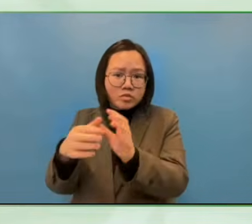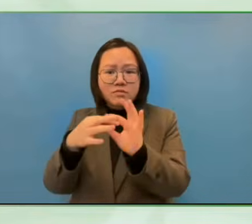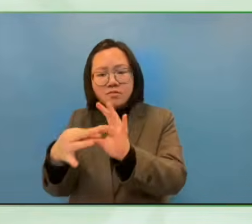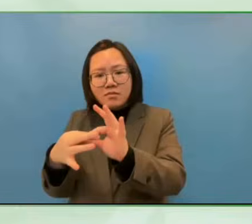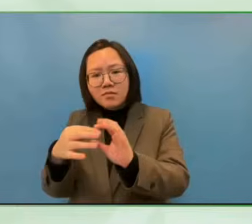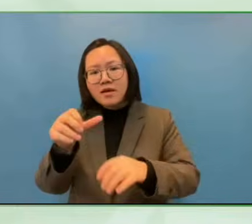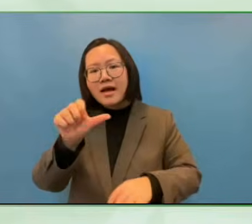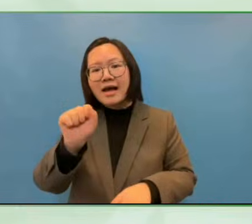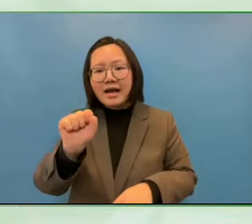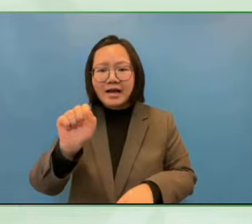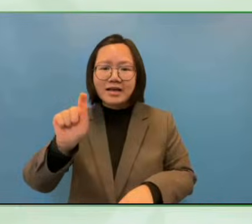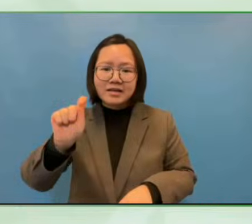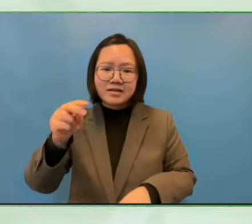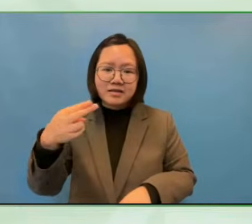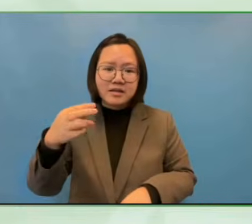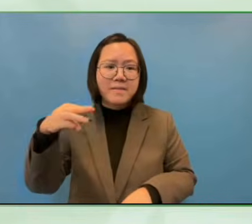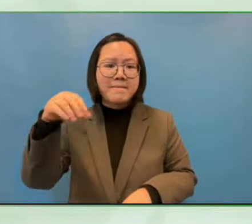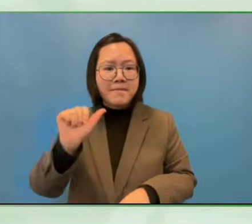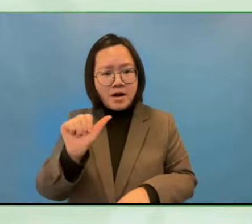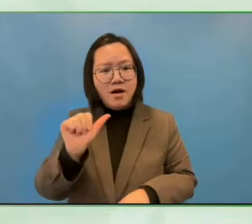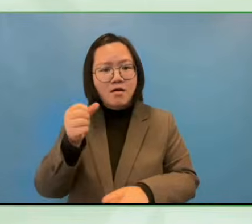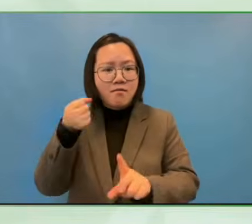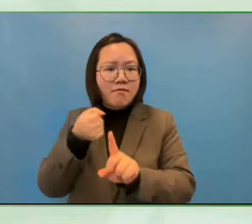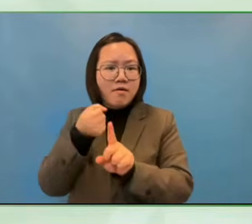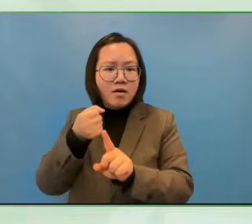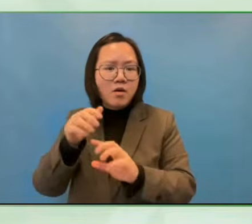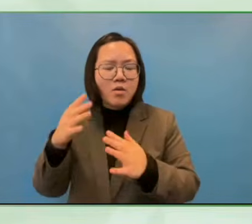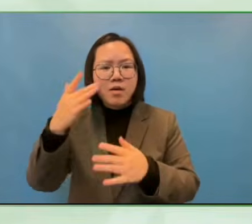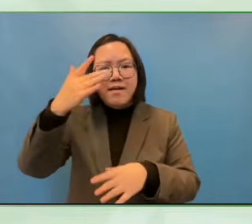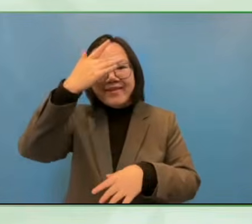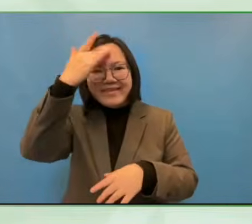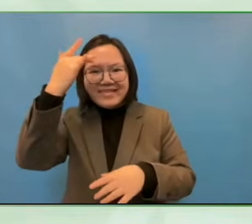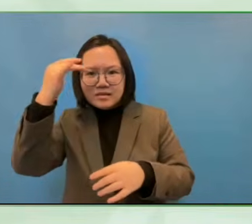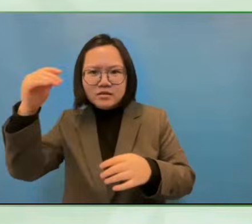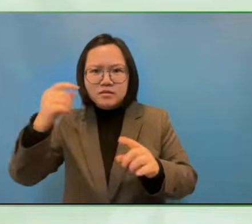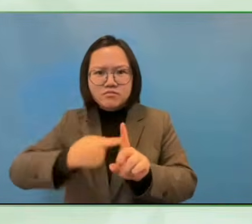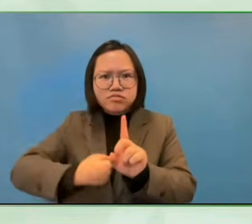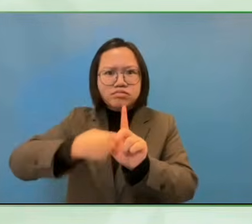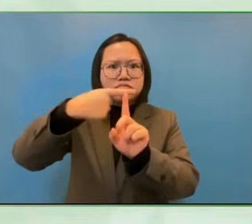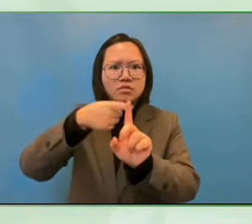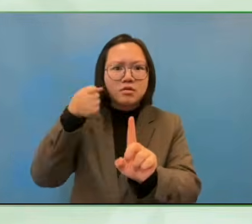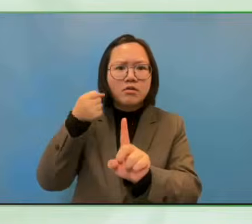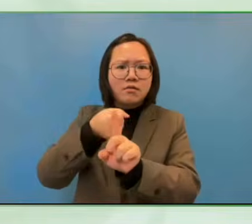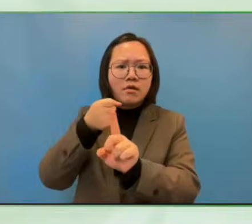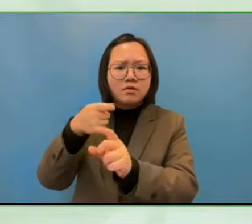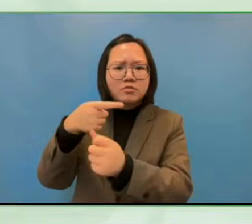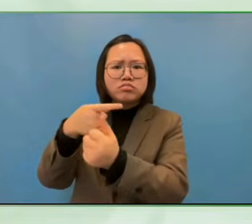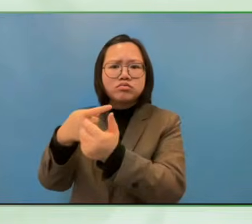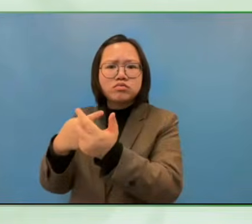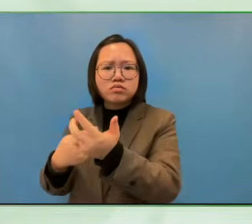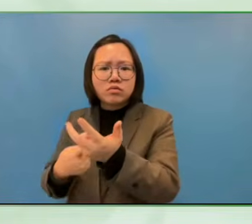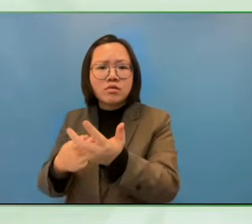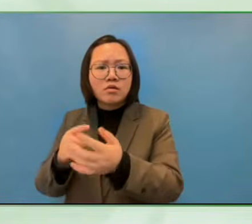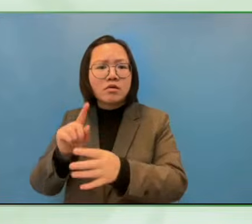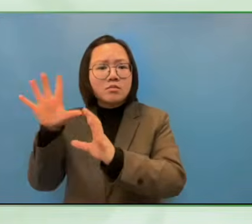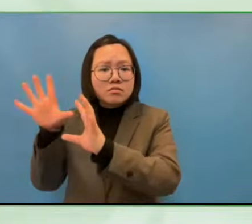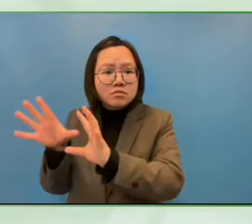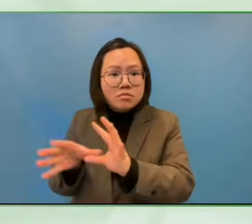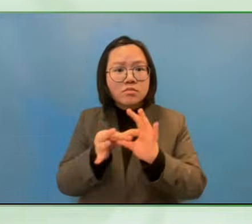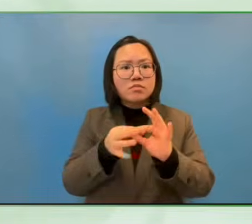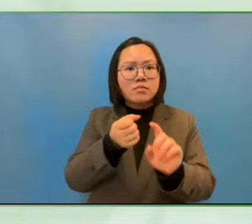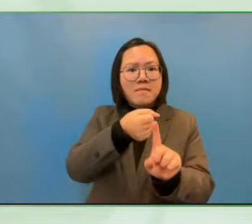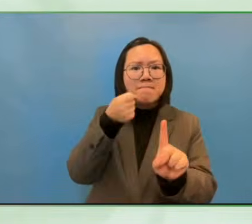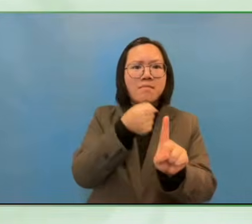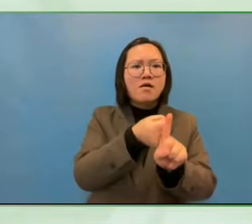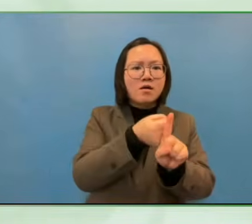affected populations are clearly people with disabilities, including things like loss and damage assessments, which do not include